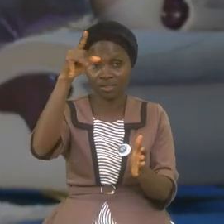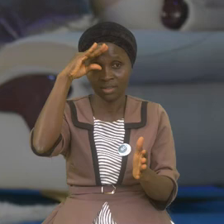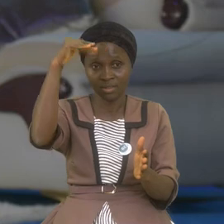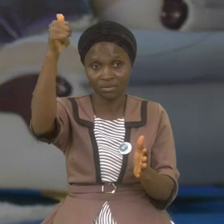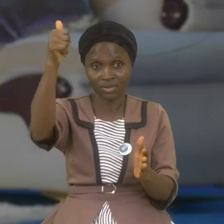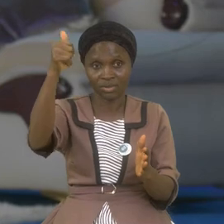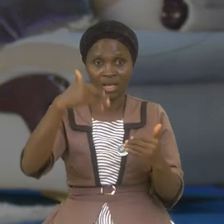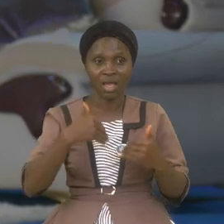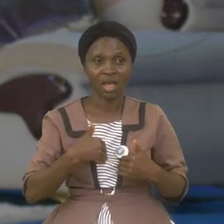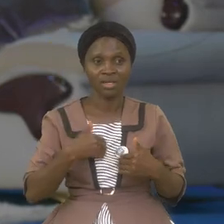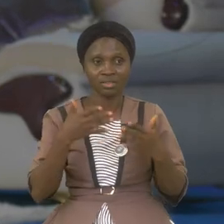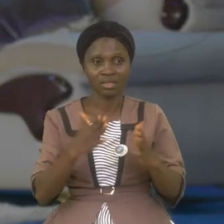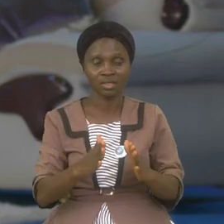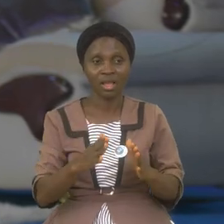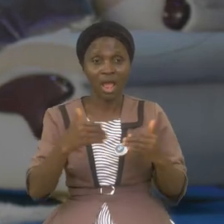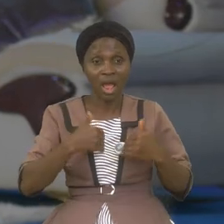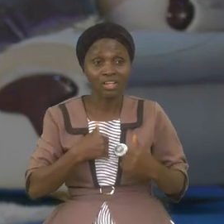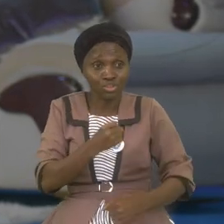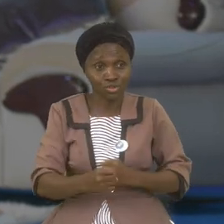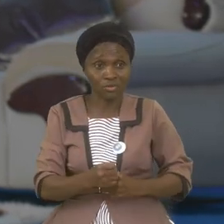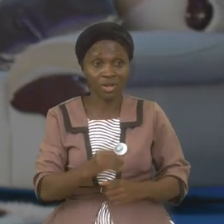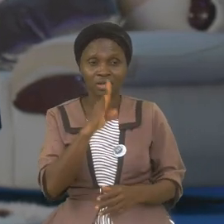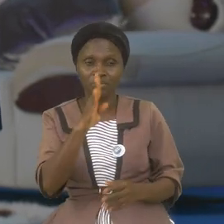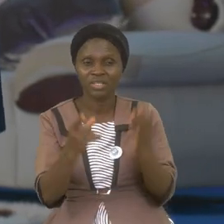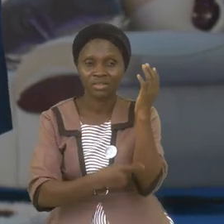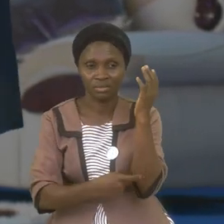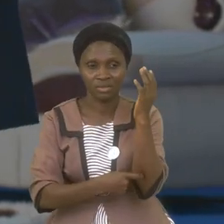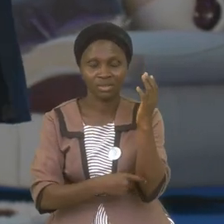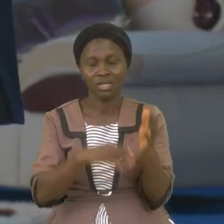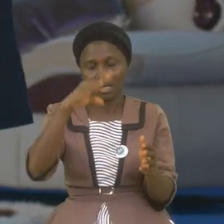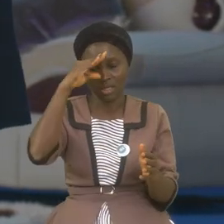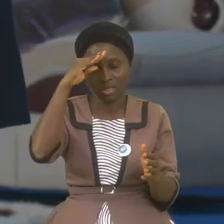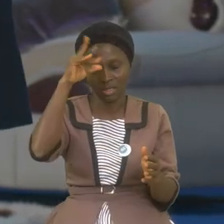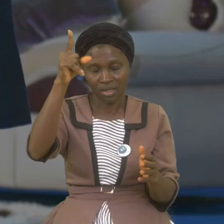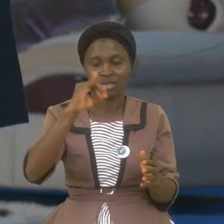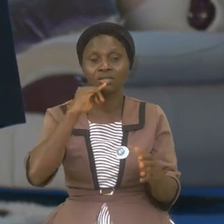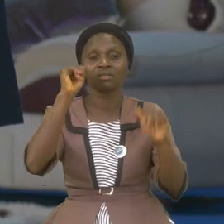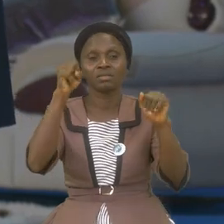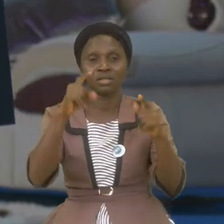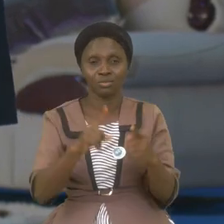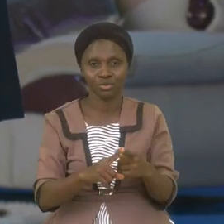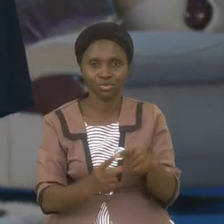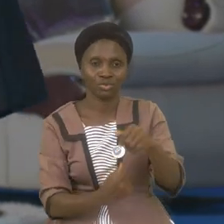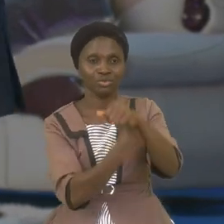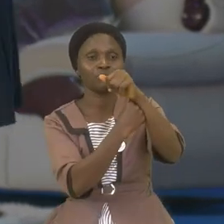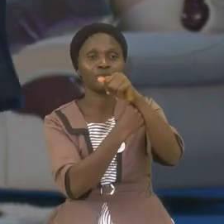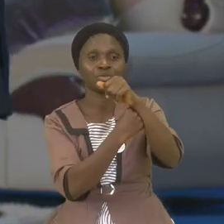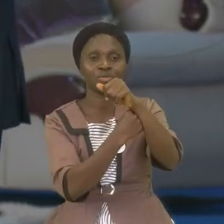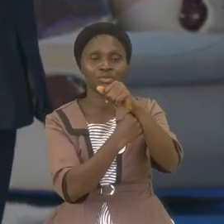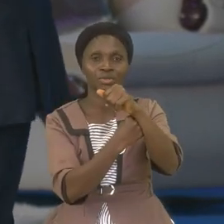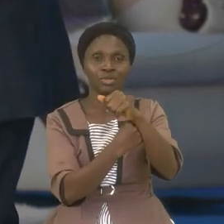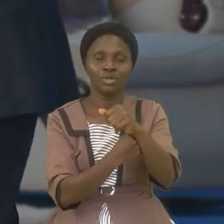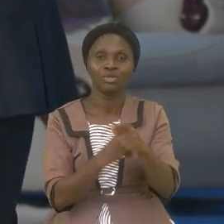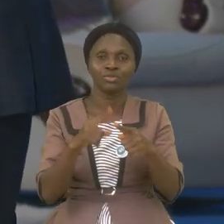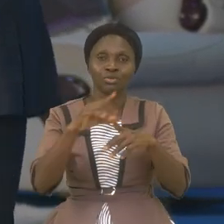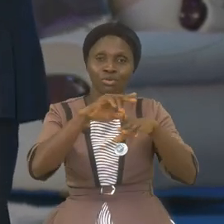suffered being tempted, he is able to succor, to support, to sustain